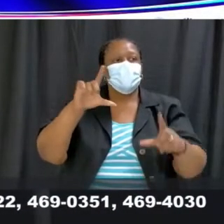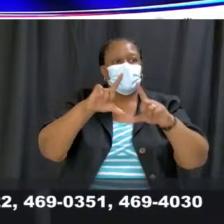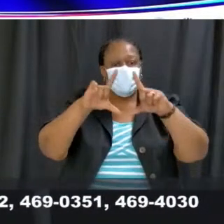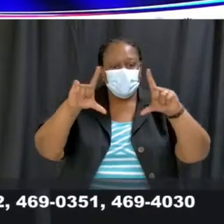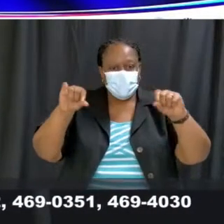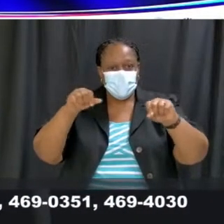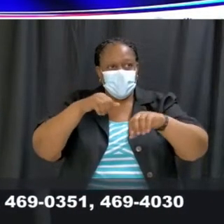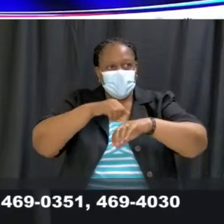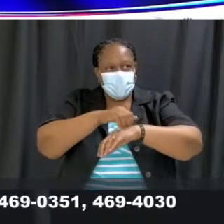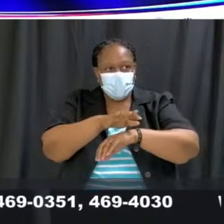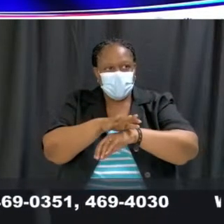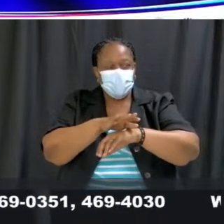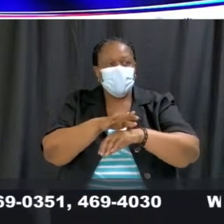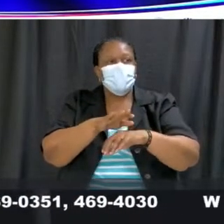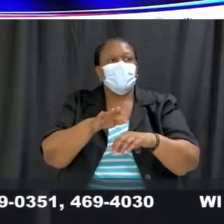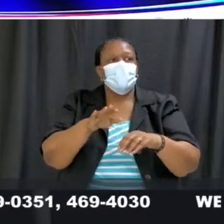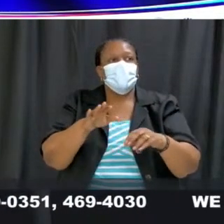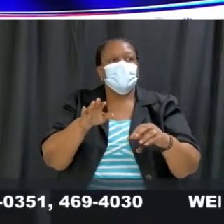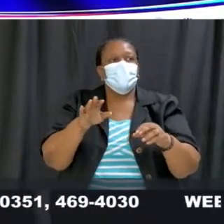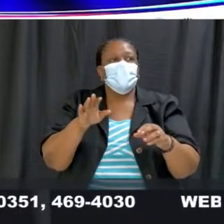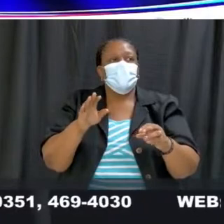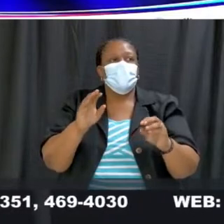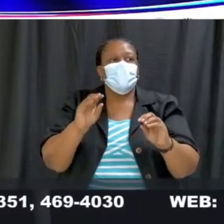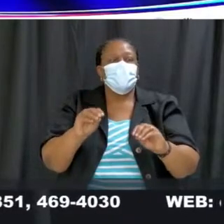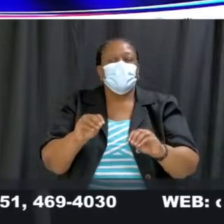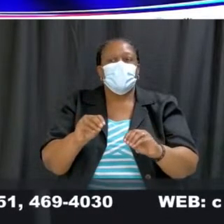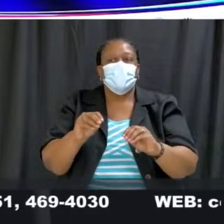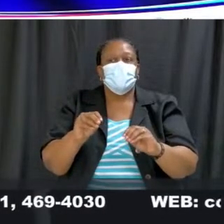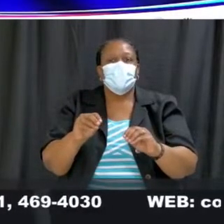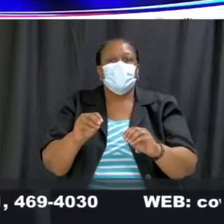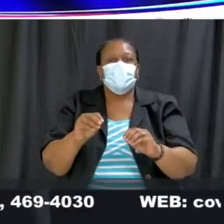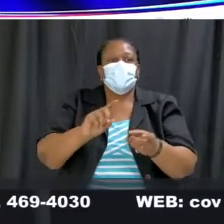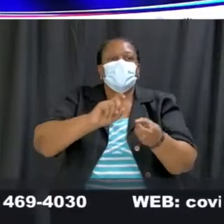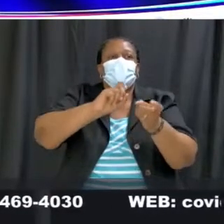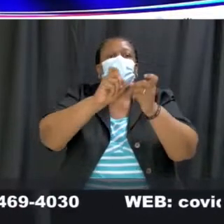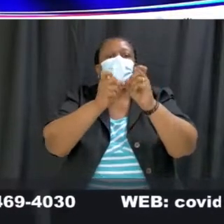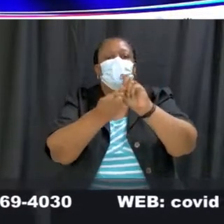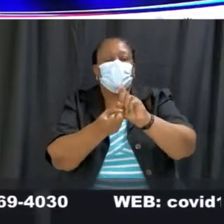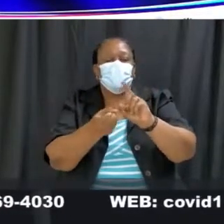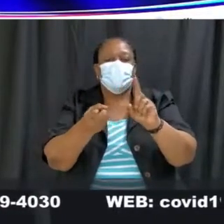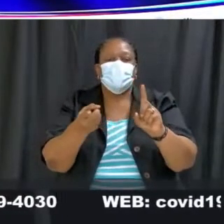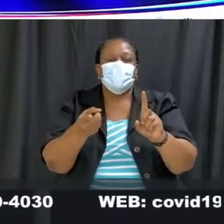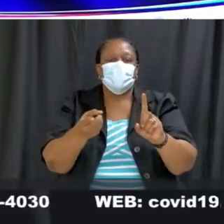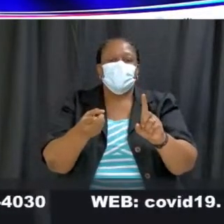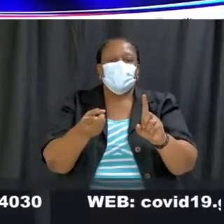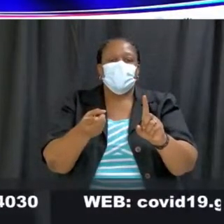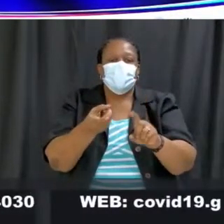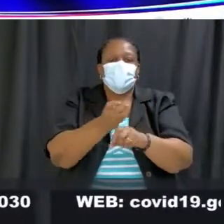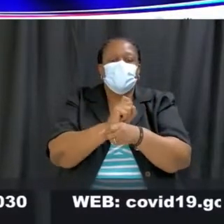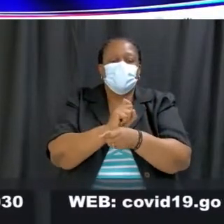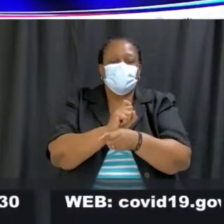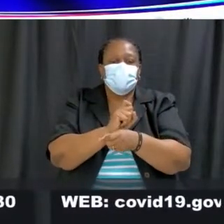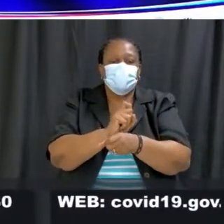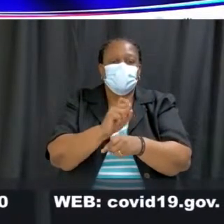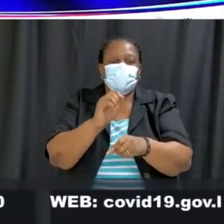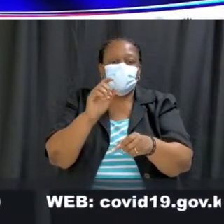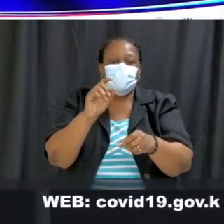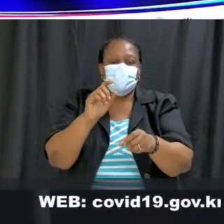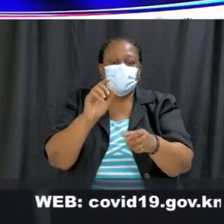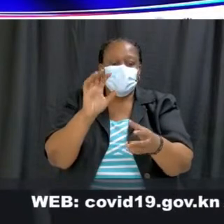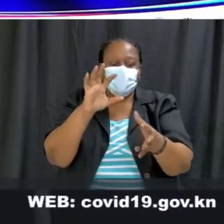cards eventually replace the hard copy cards? And the third one is also